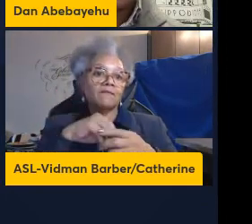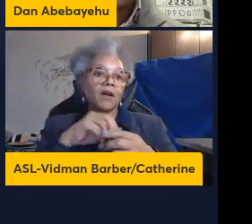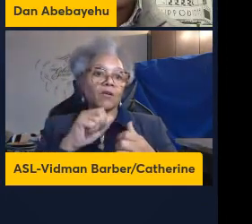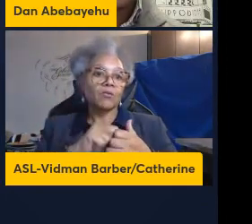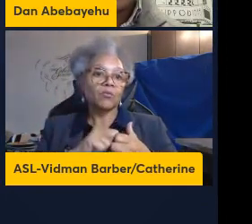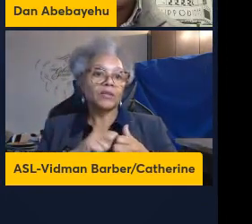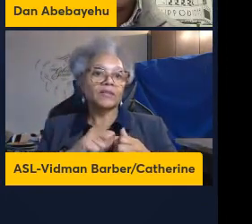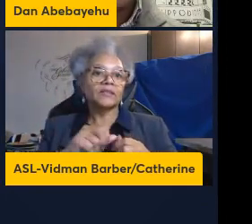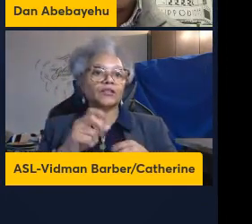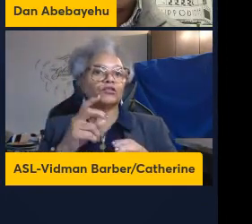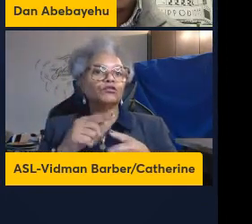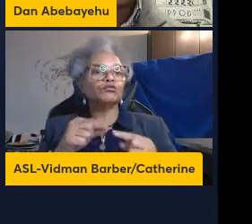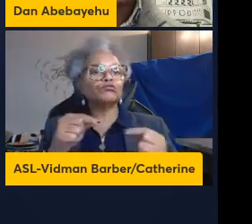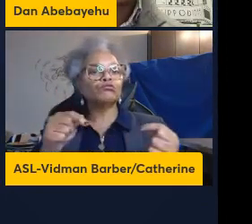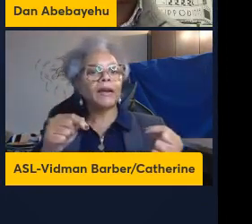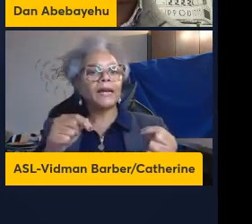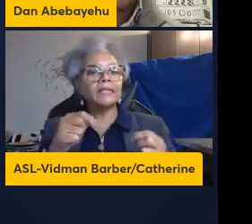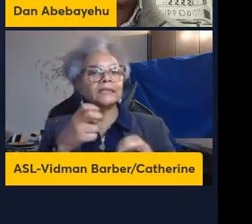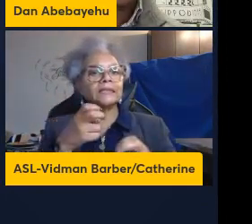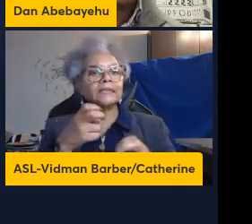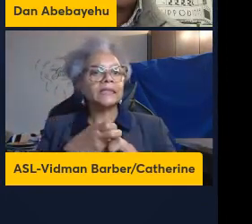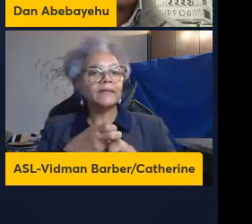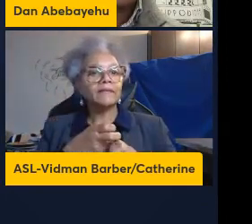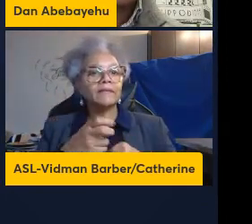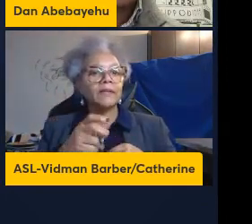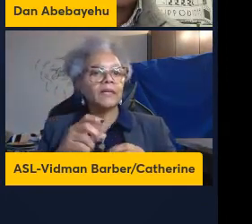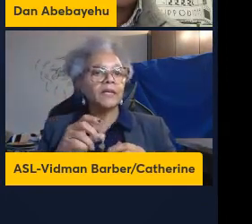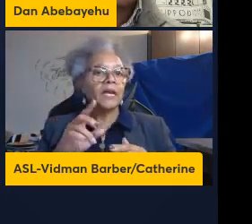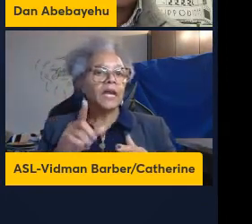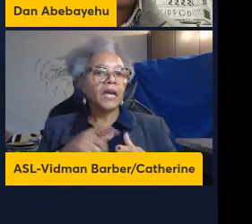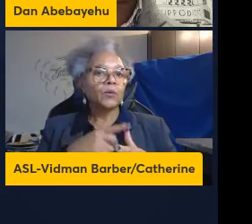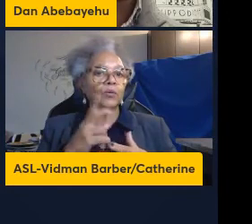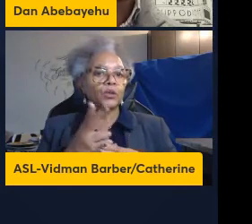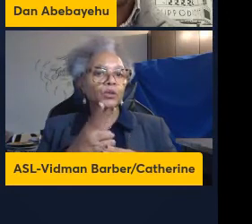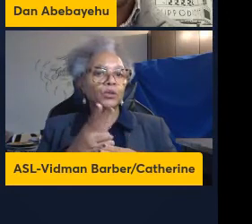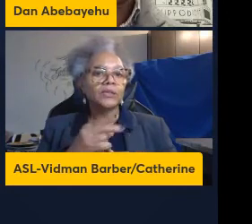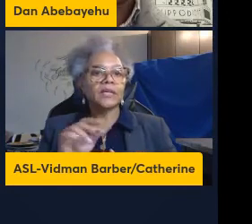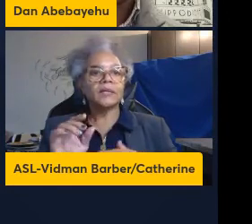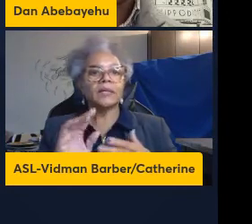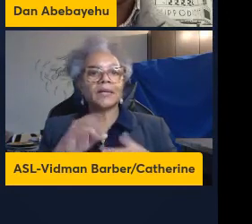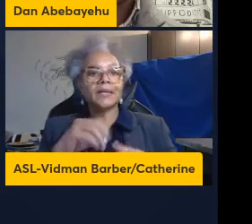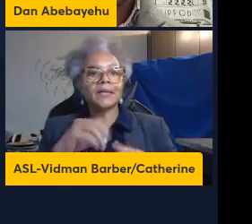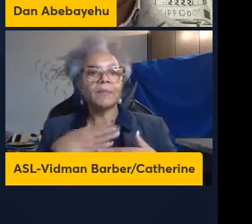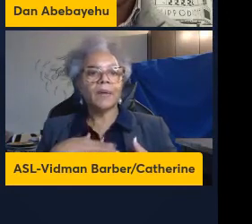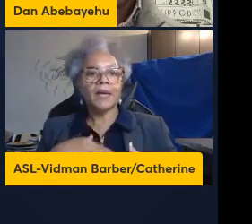stiffen their local ECM differently. And when we use an alpha V beta 3 neutralizing antibody, that goes away.